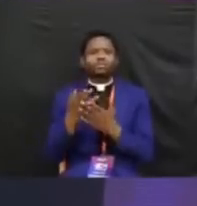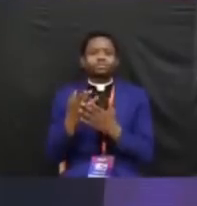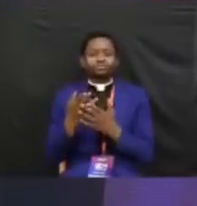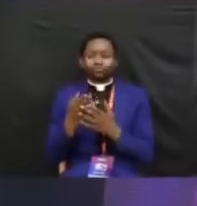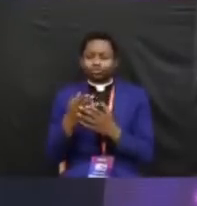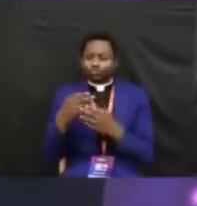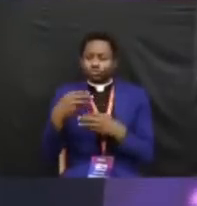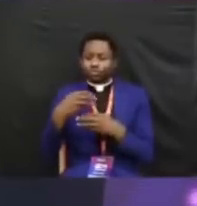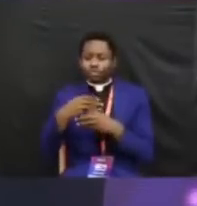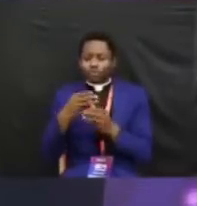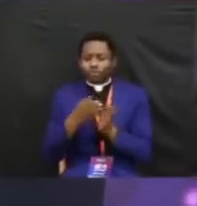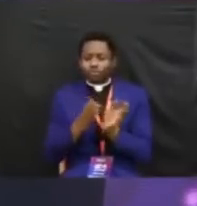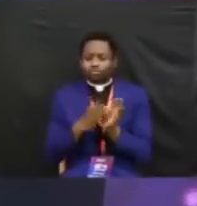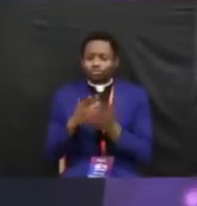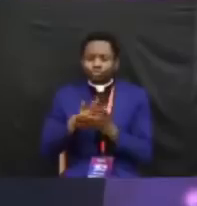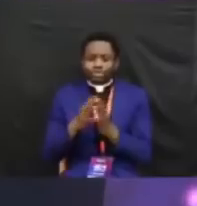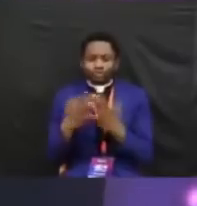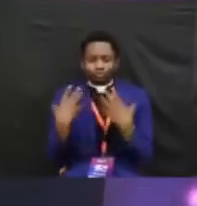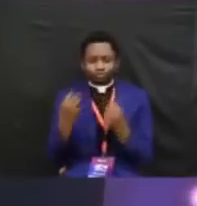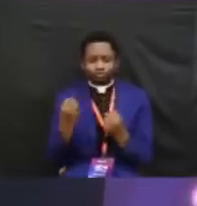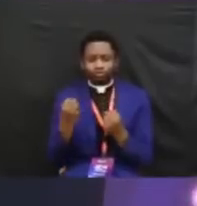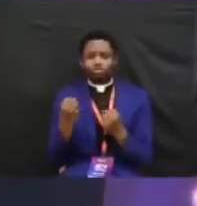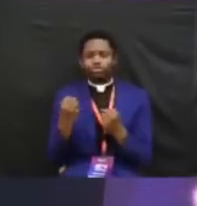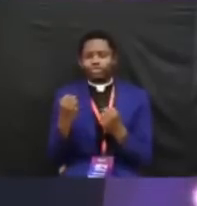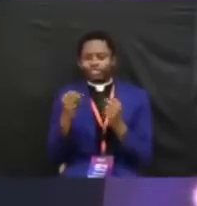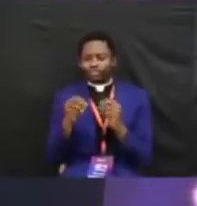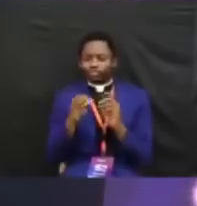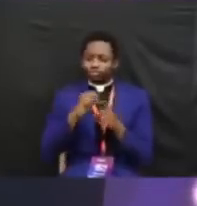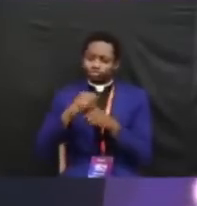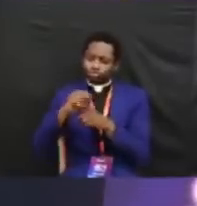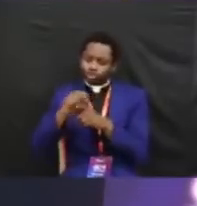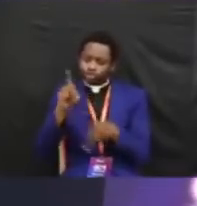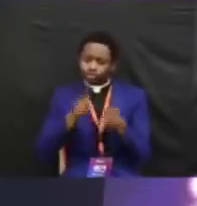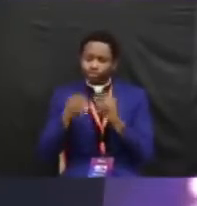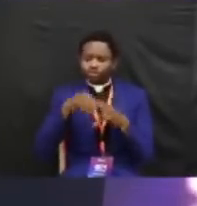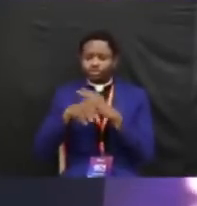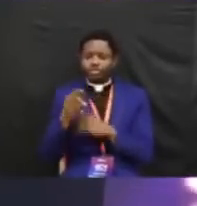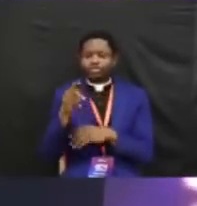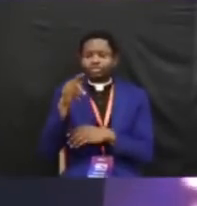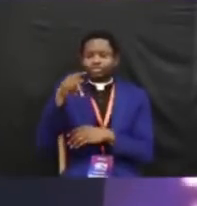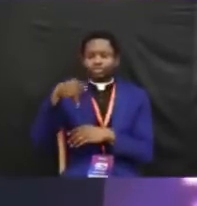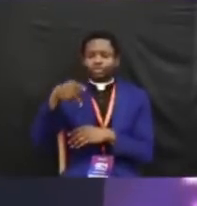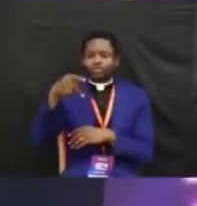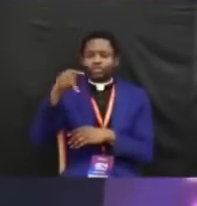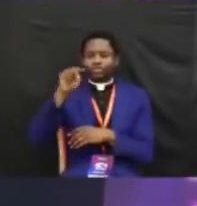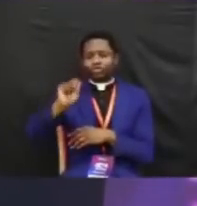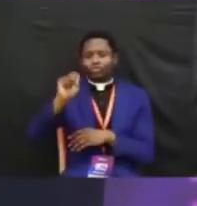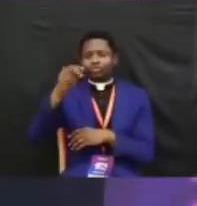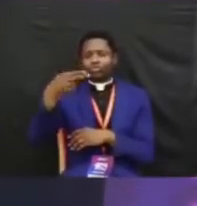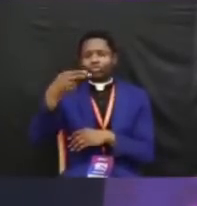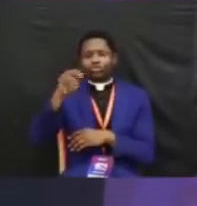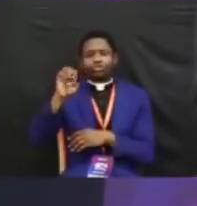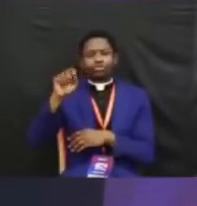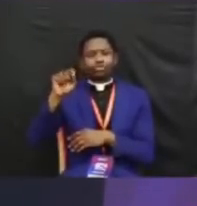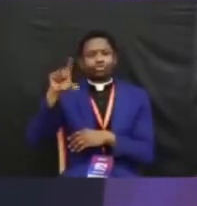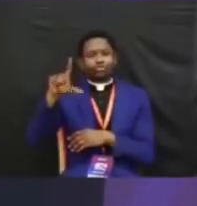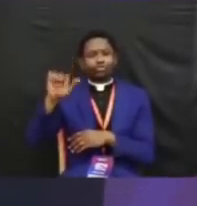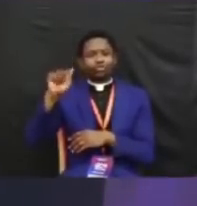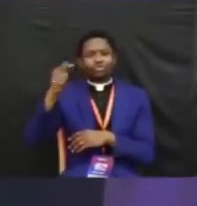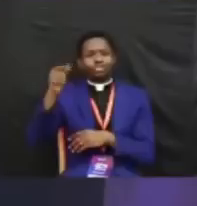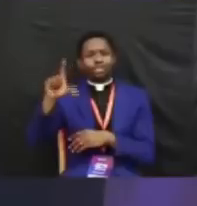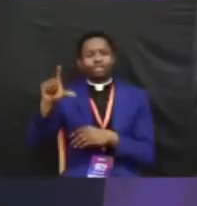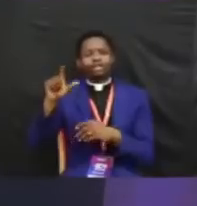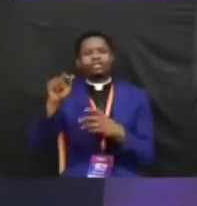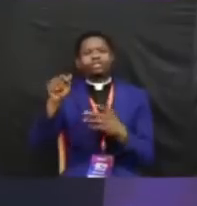stabilize its contribution to theological and pastoral training among the African franophones. This